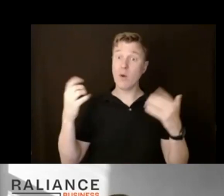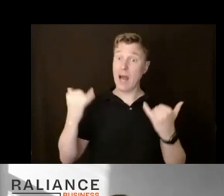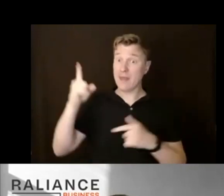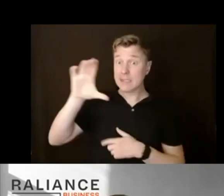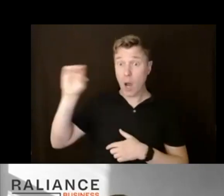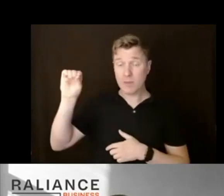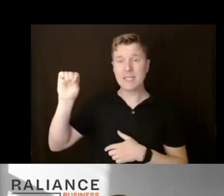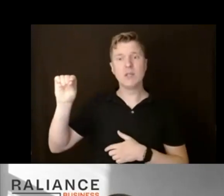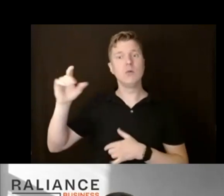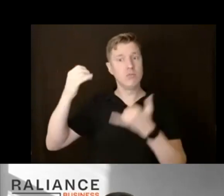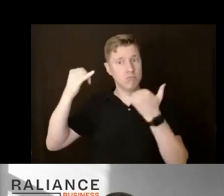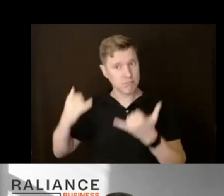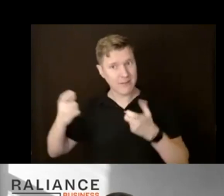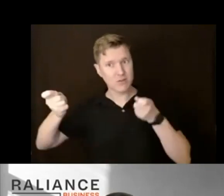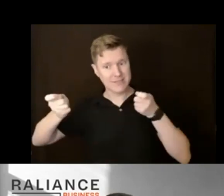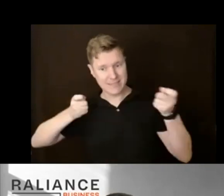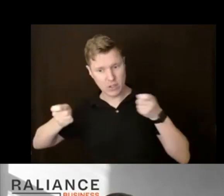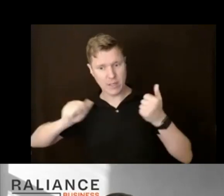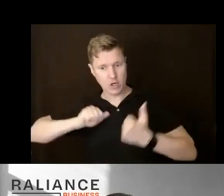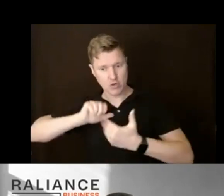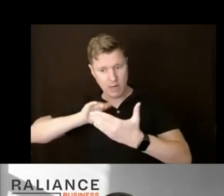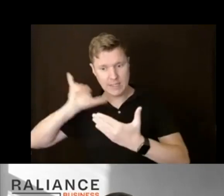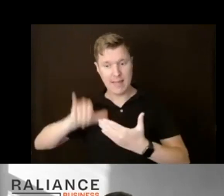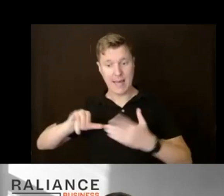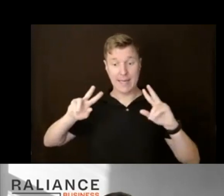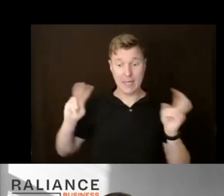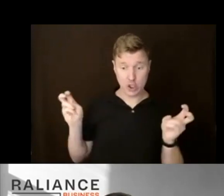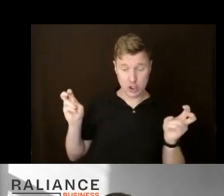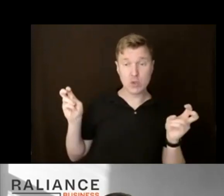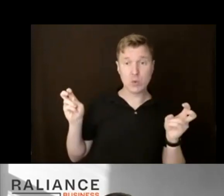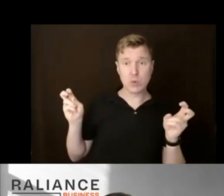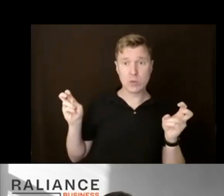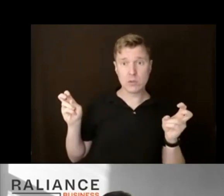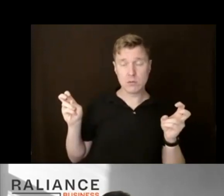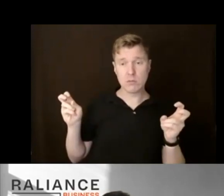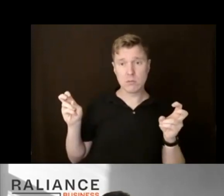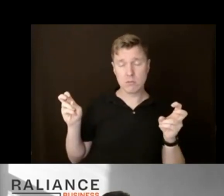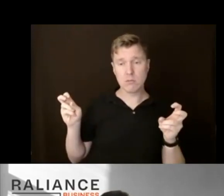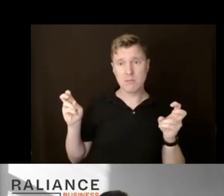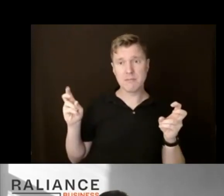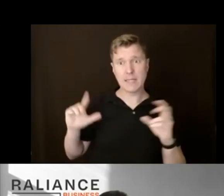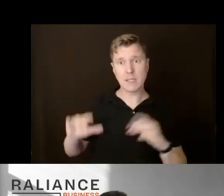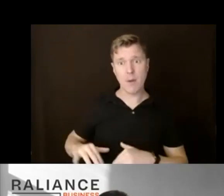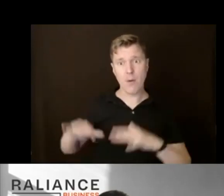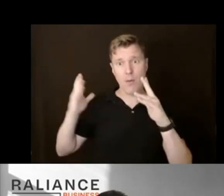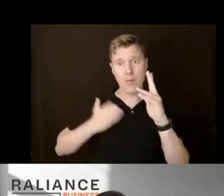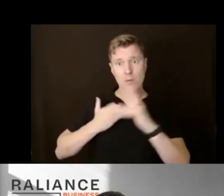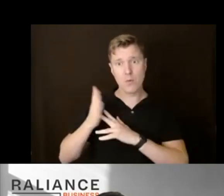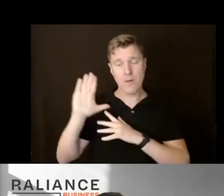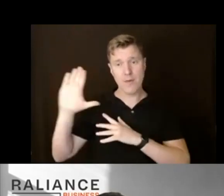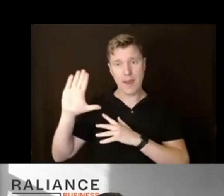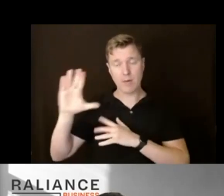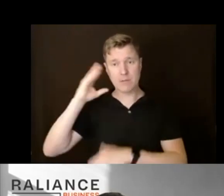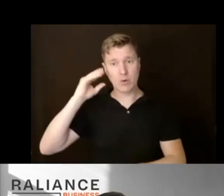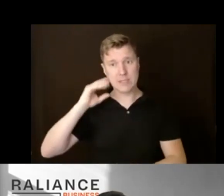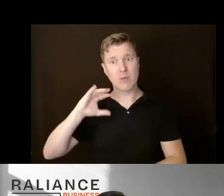to deal with and address the issues that are coming up from within their ranks, and we can be there and be